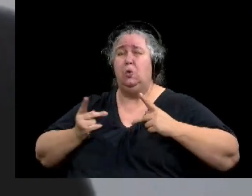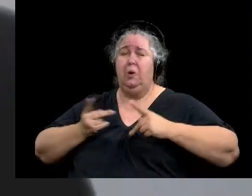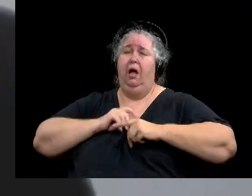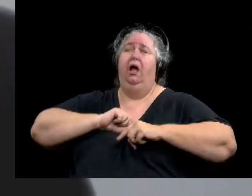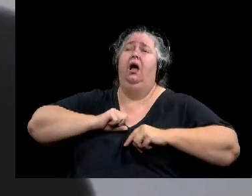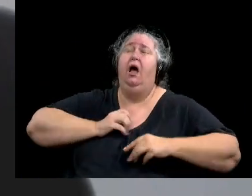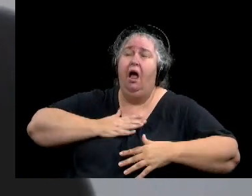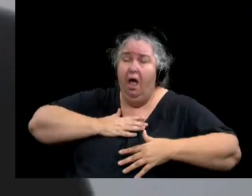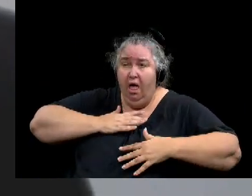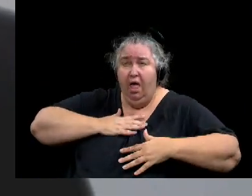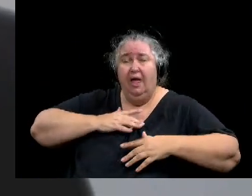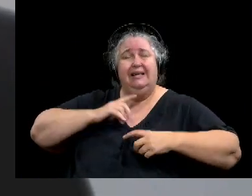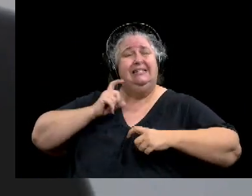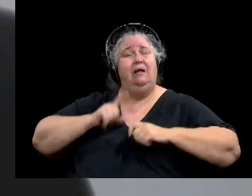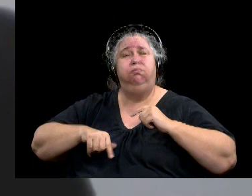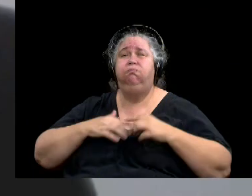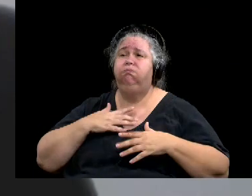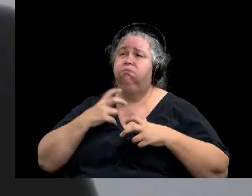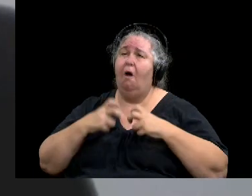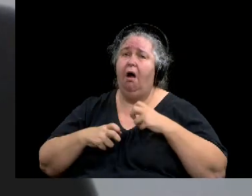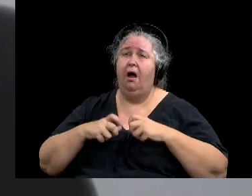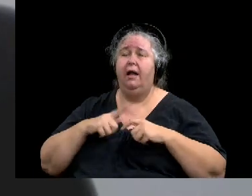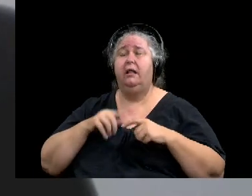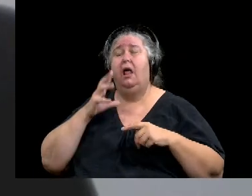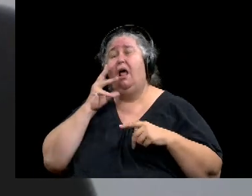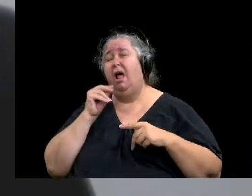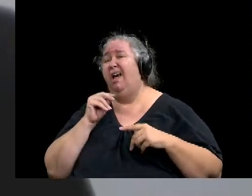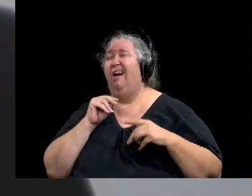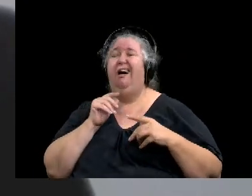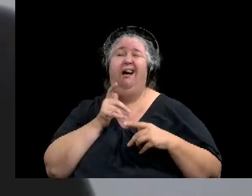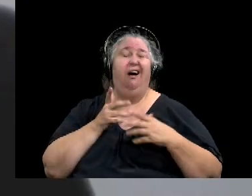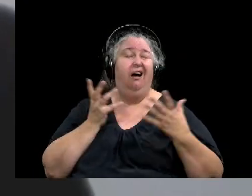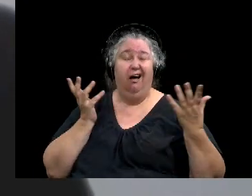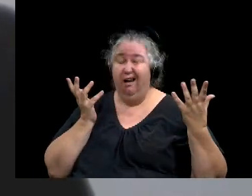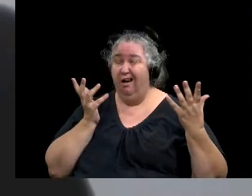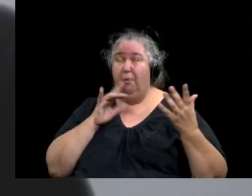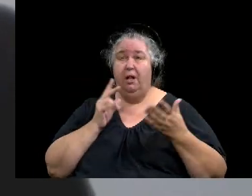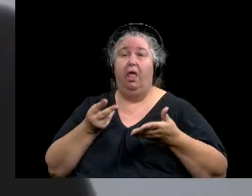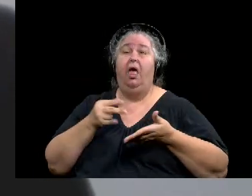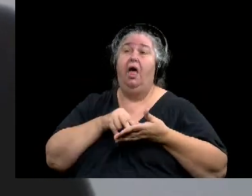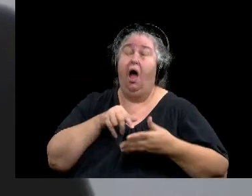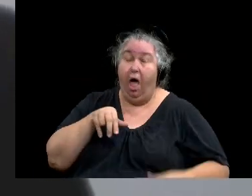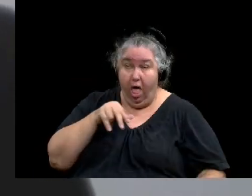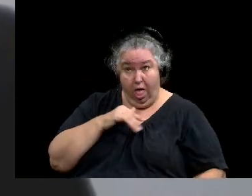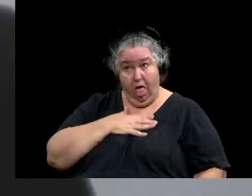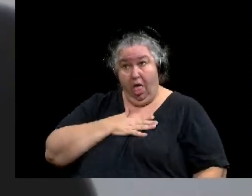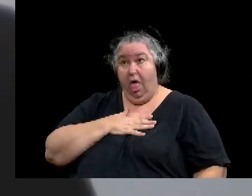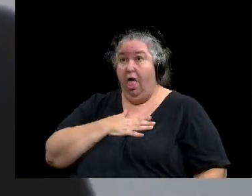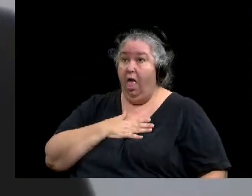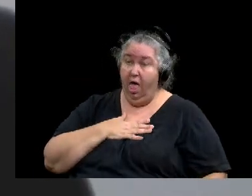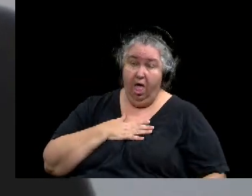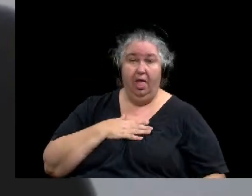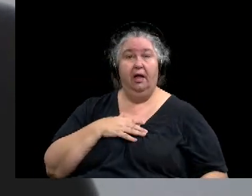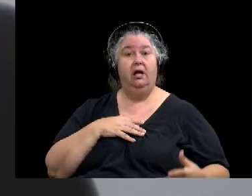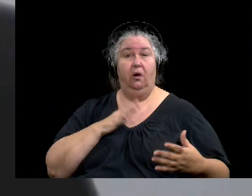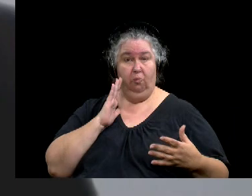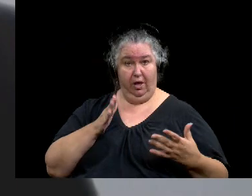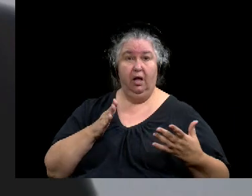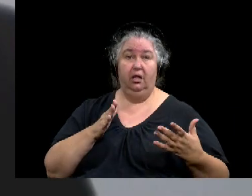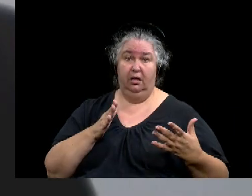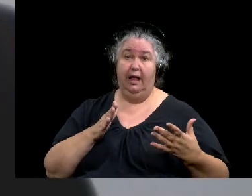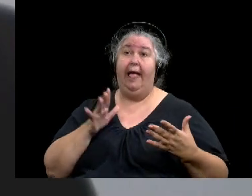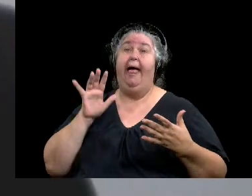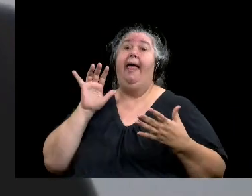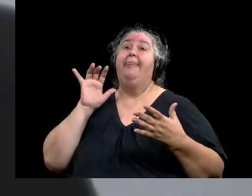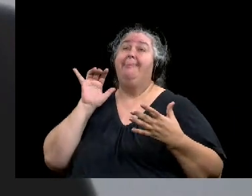of breath that doesn't resolve with rest. And particularly when you're getting up and walking around and exerting yourself, you get very short of breath. That's